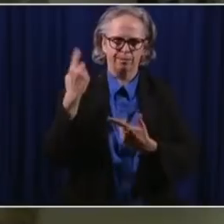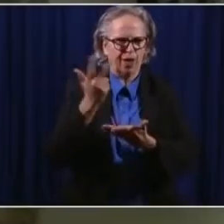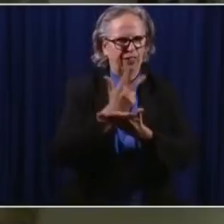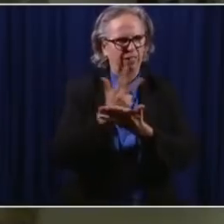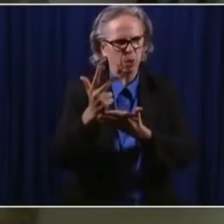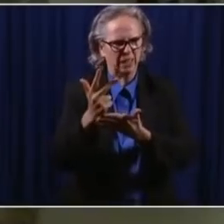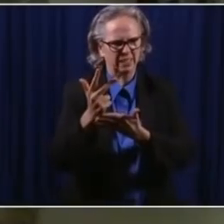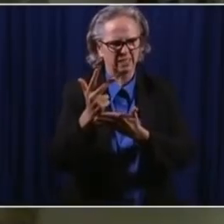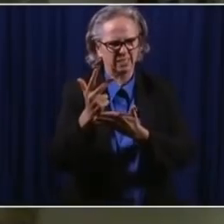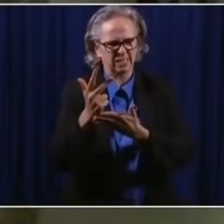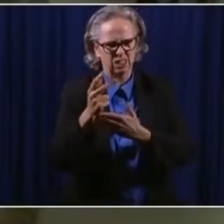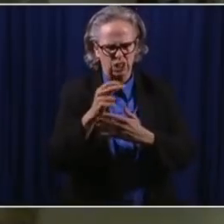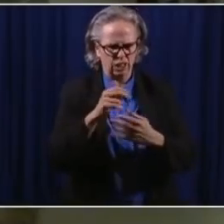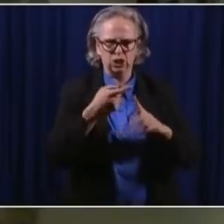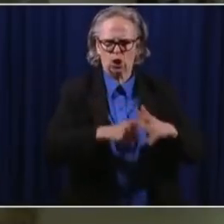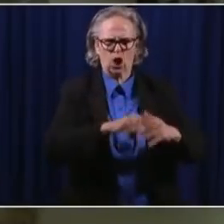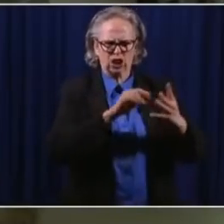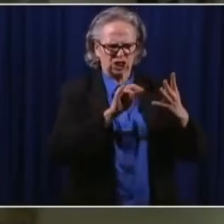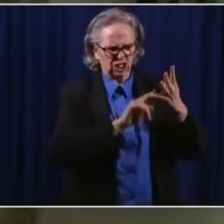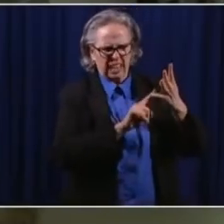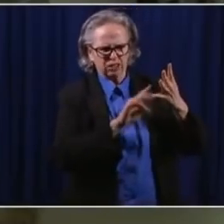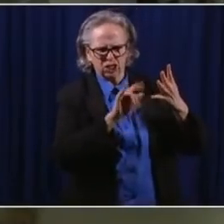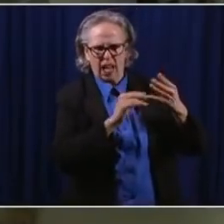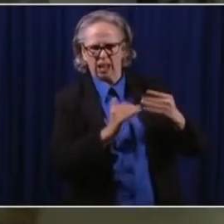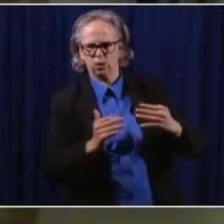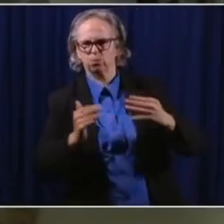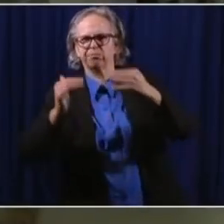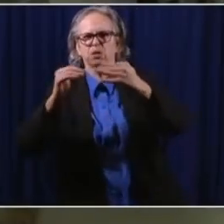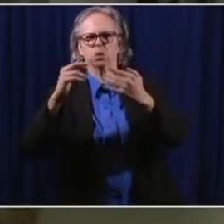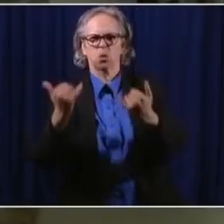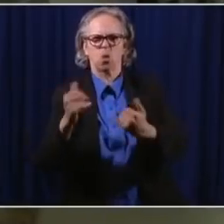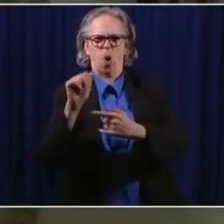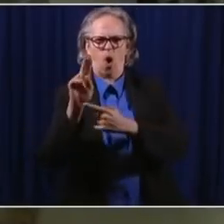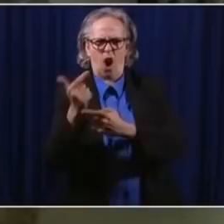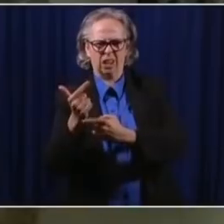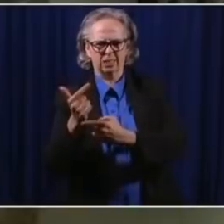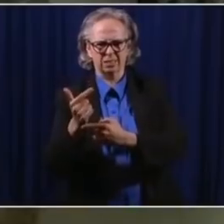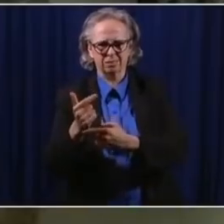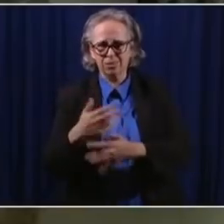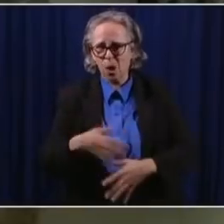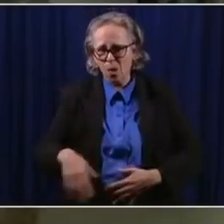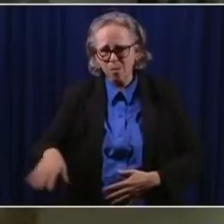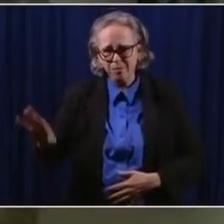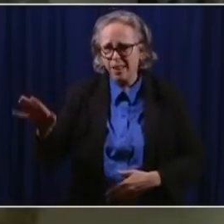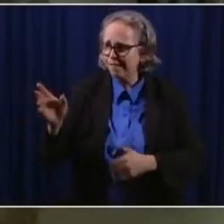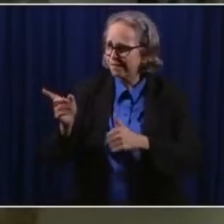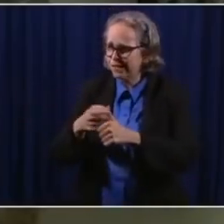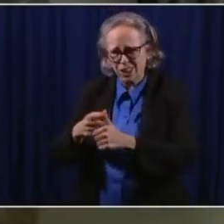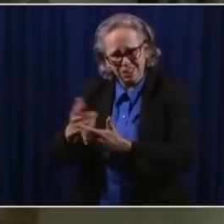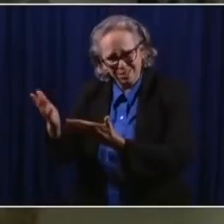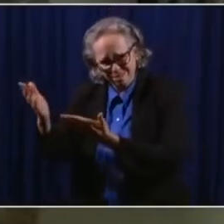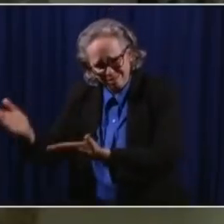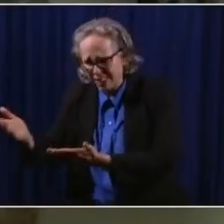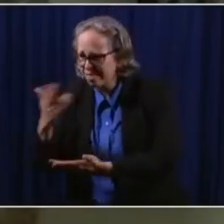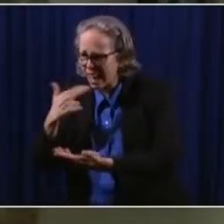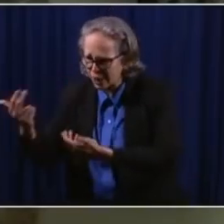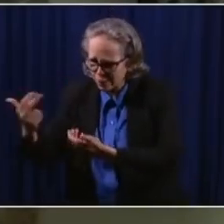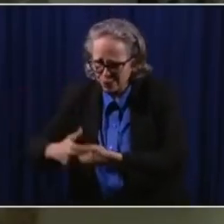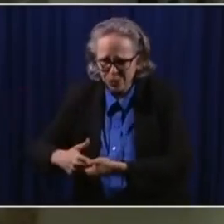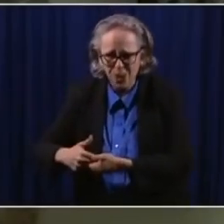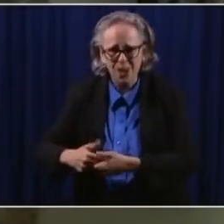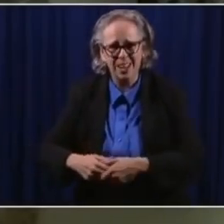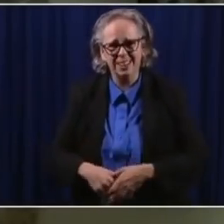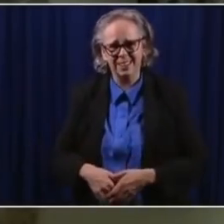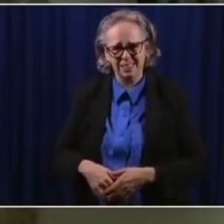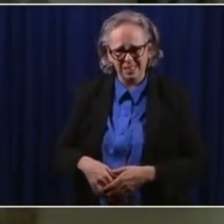August 6th. Commissioner, you want to kind of, first of all, thanks for joining with us. And can you kind